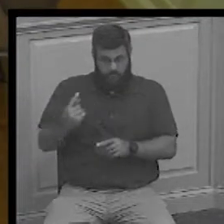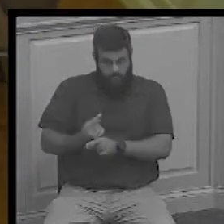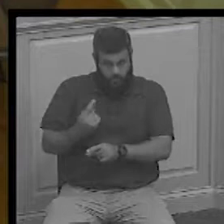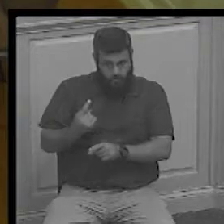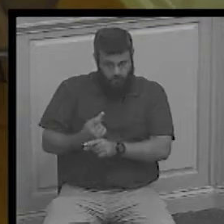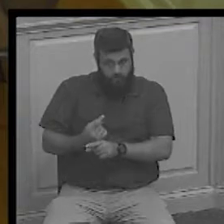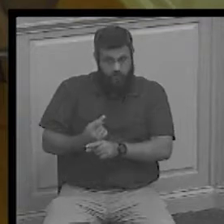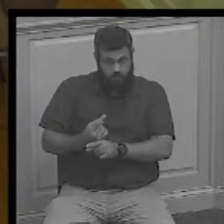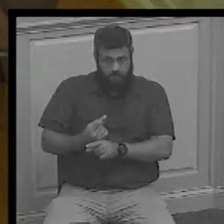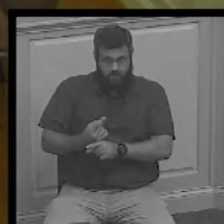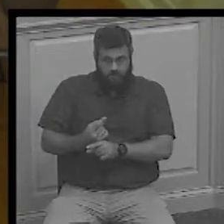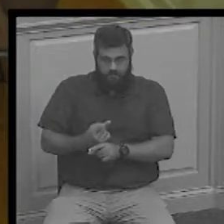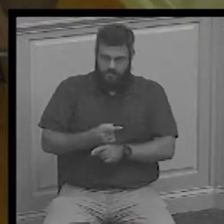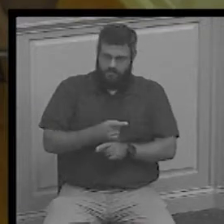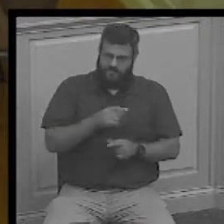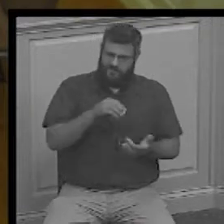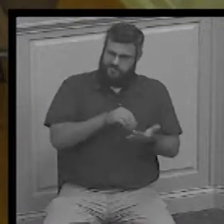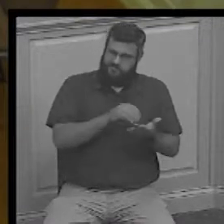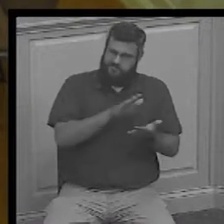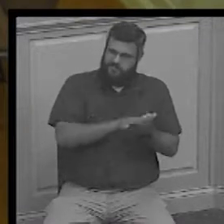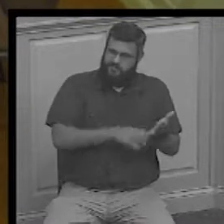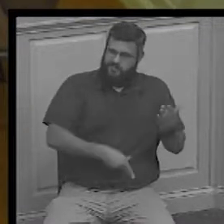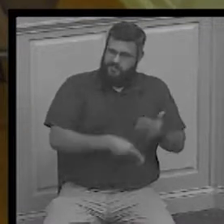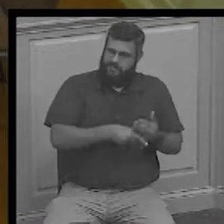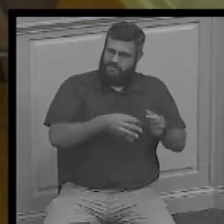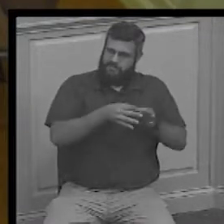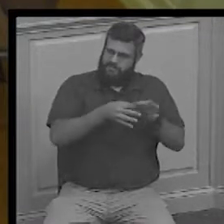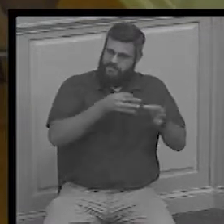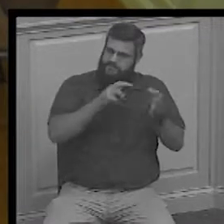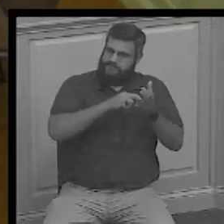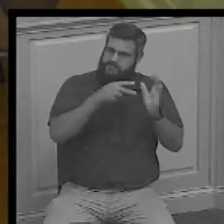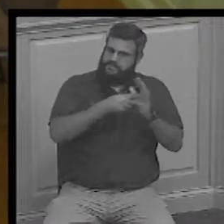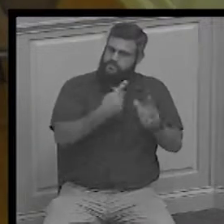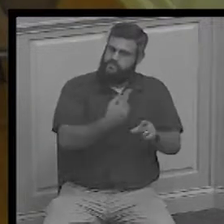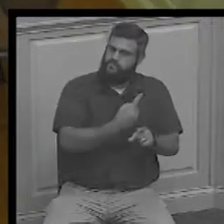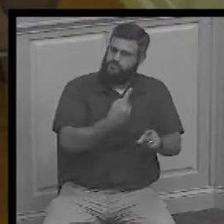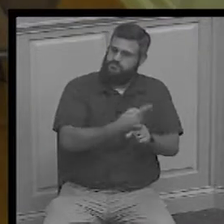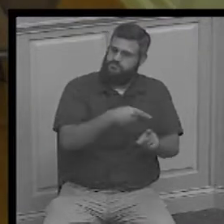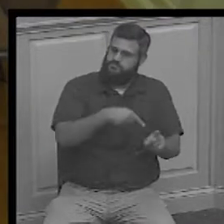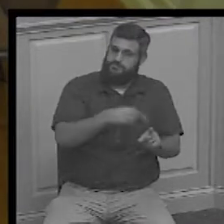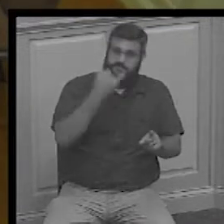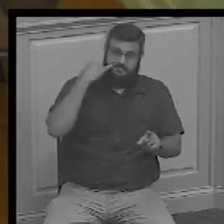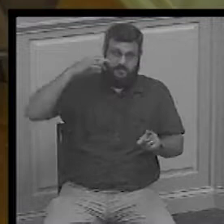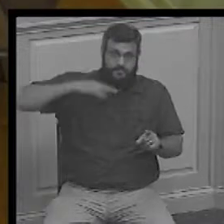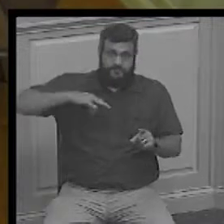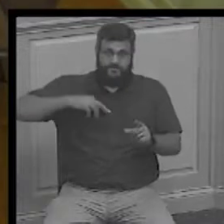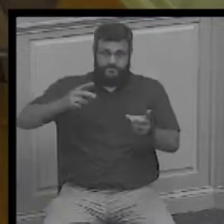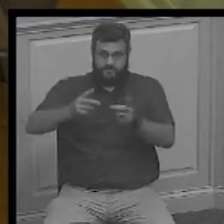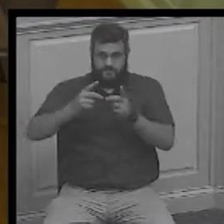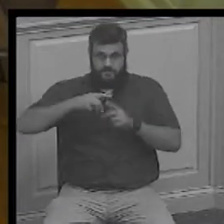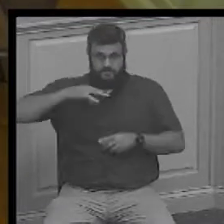document for you to explain what is appropriate. Doesn't mean that if it's good for the district and good for the